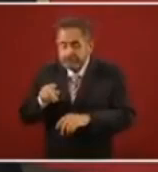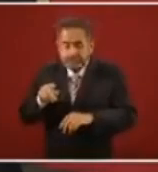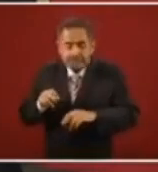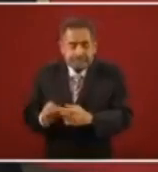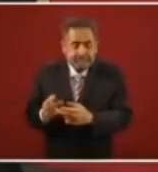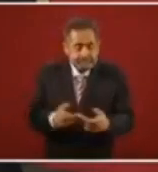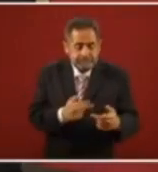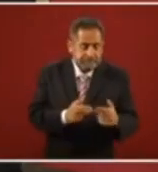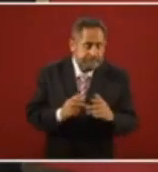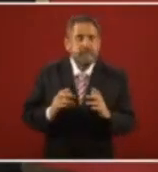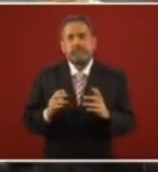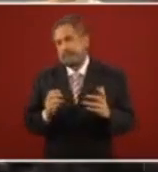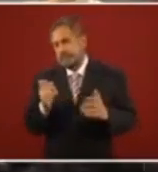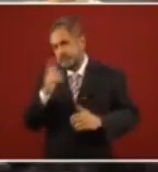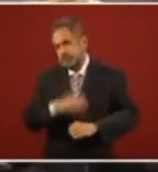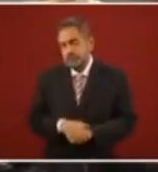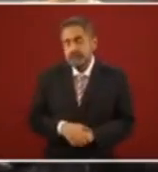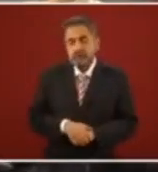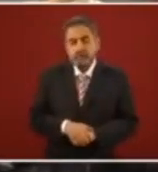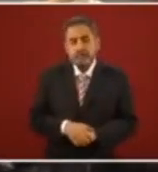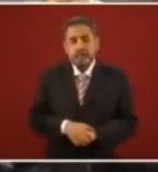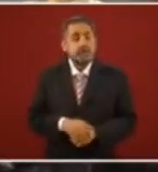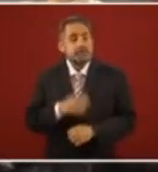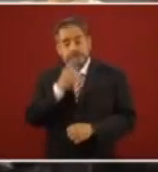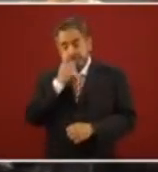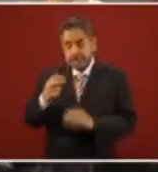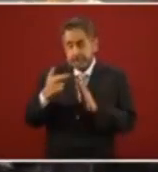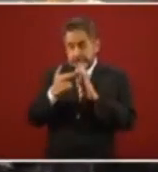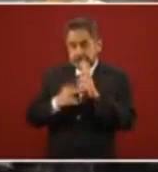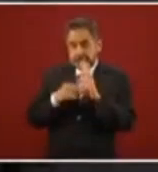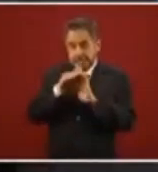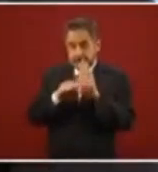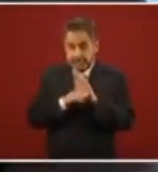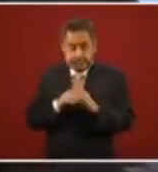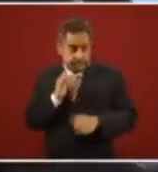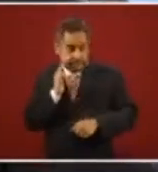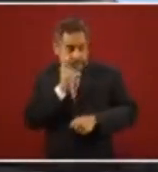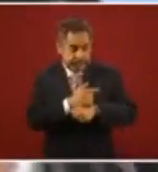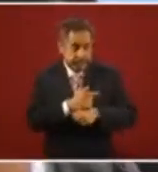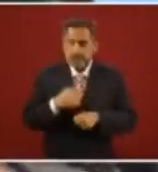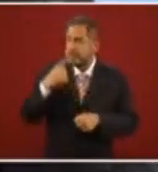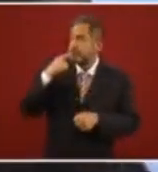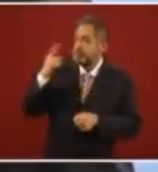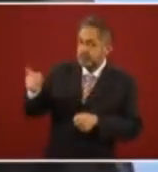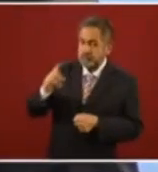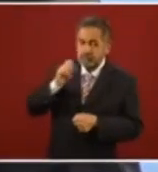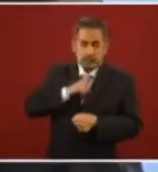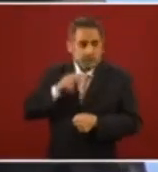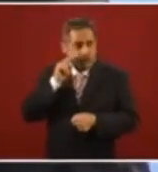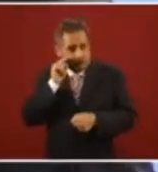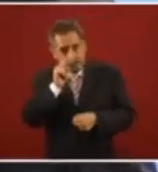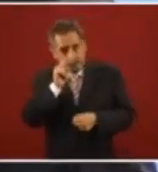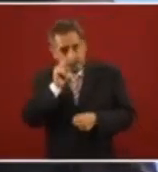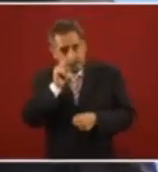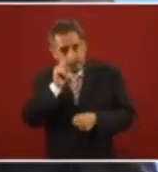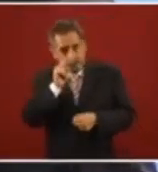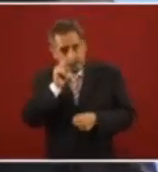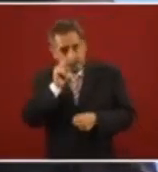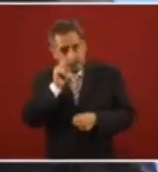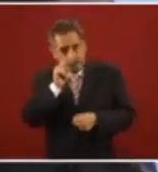it... ...el protocolo... ...marca... en cuanto se ubica... ...la fuga... ...ya sea por una denuncia... ...o por... ...repito... ...un recorrido...